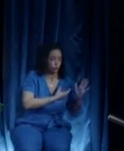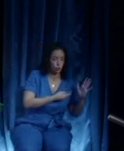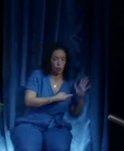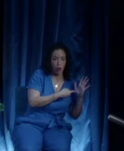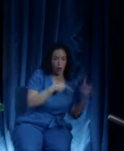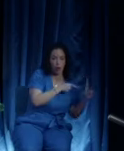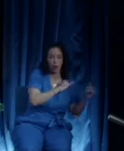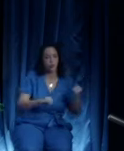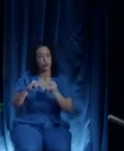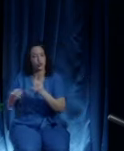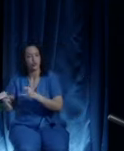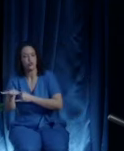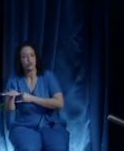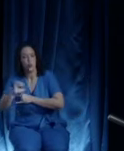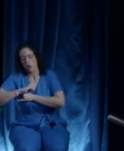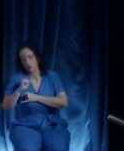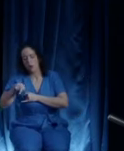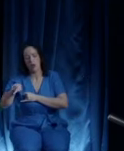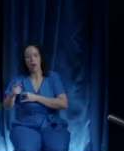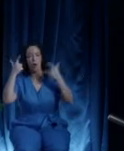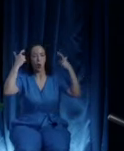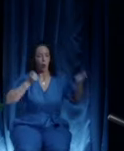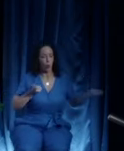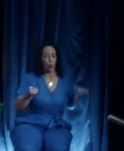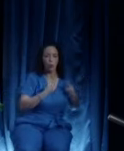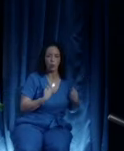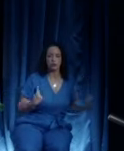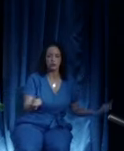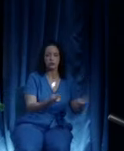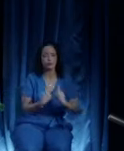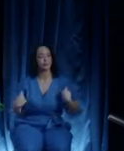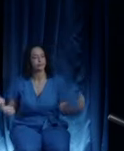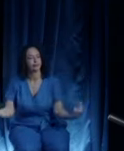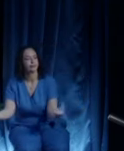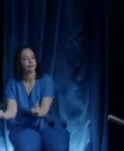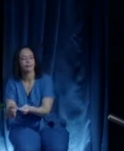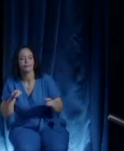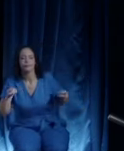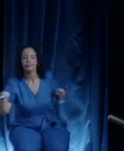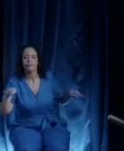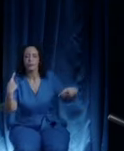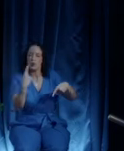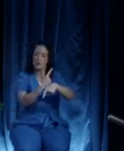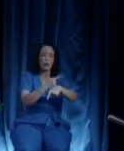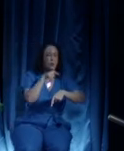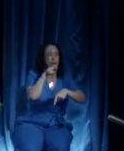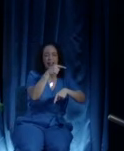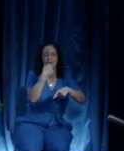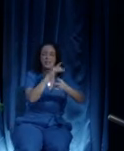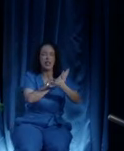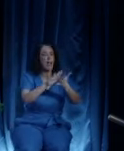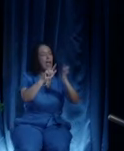all talk about the royal court and the court of Henry VIII. And we sort of, you say that and you kind of picture women